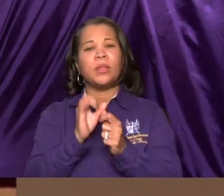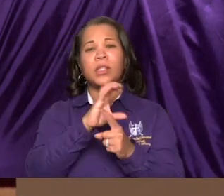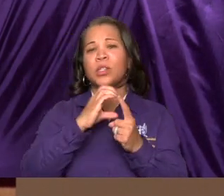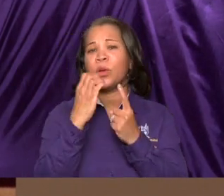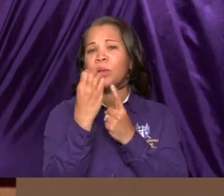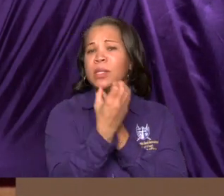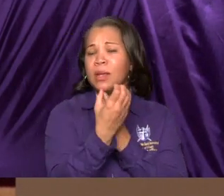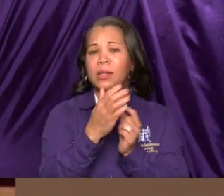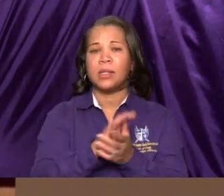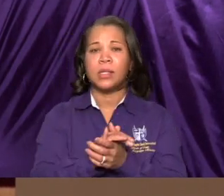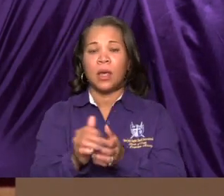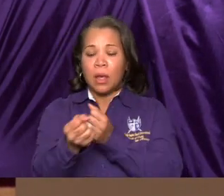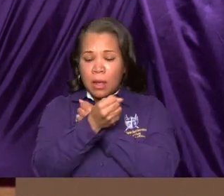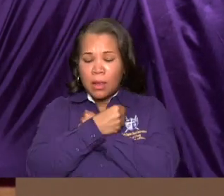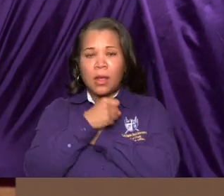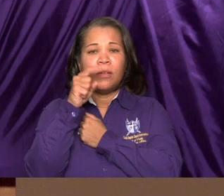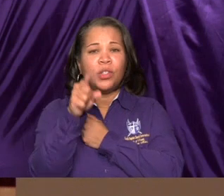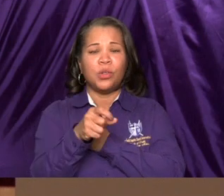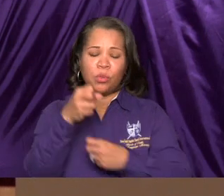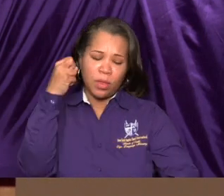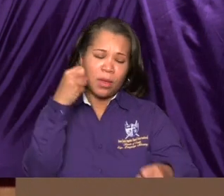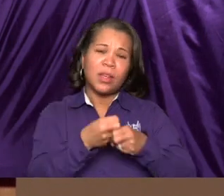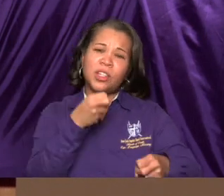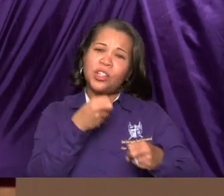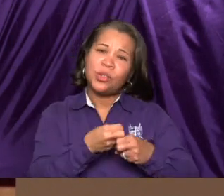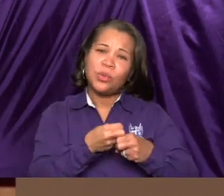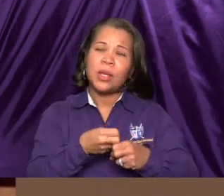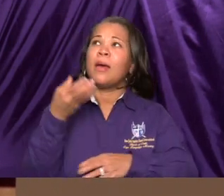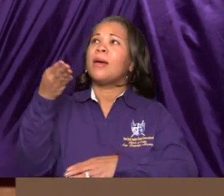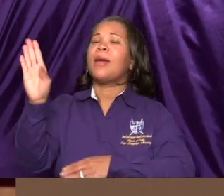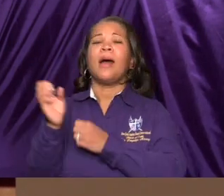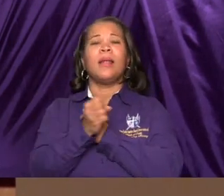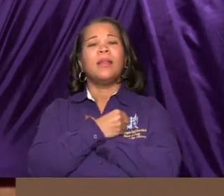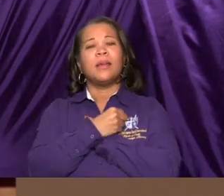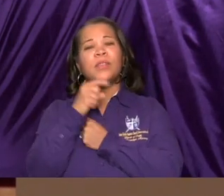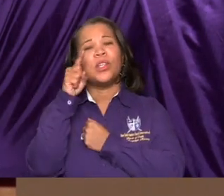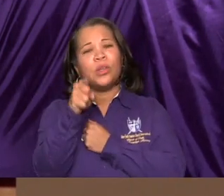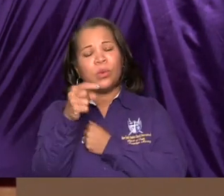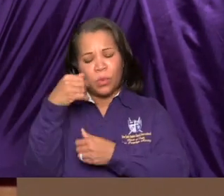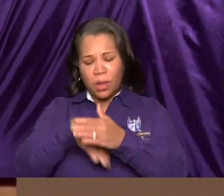circumstances. He loves you with the issue. God loves you in your darkness.